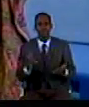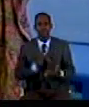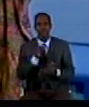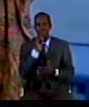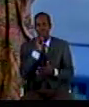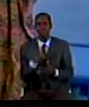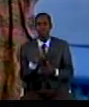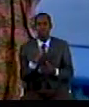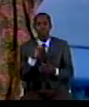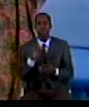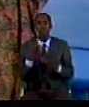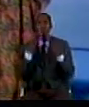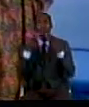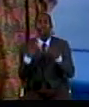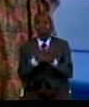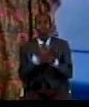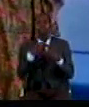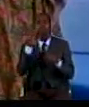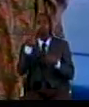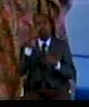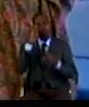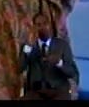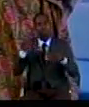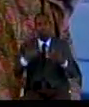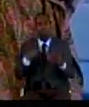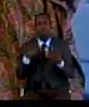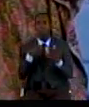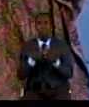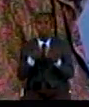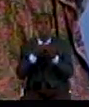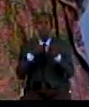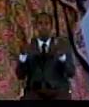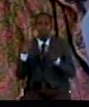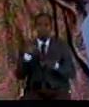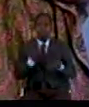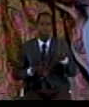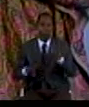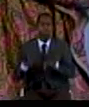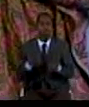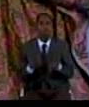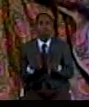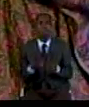for blessing me with such incredible people. Incredible staff.